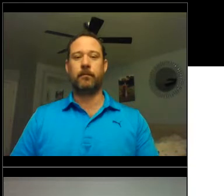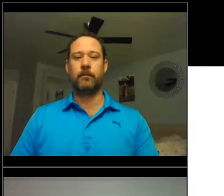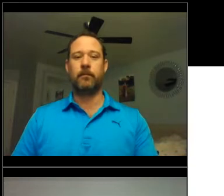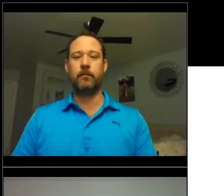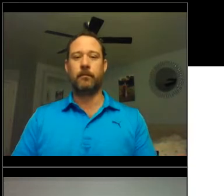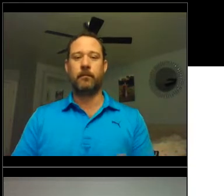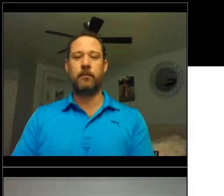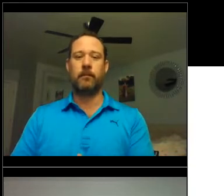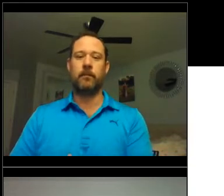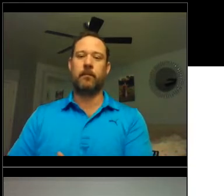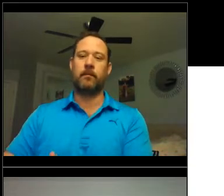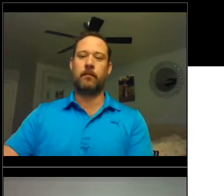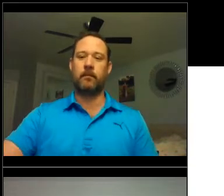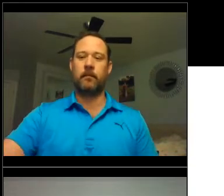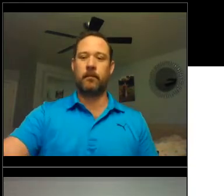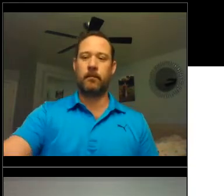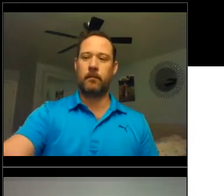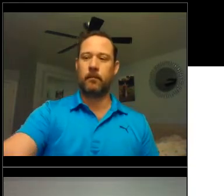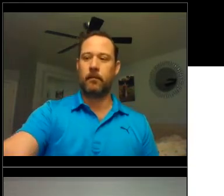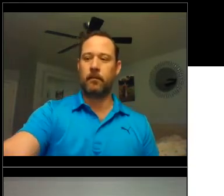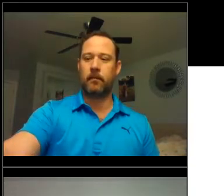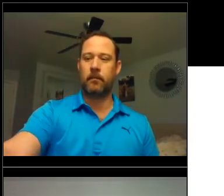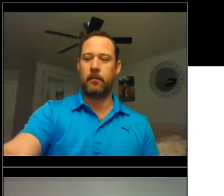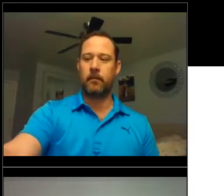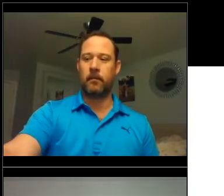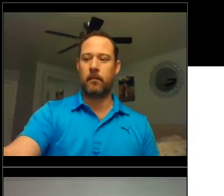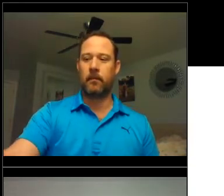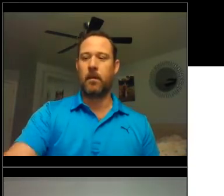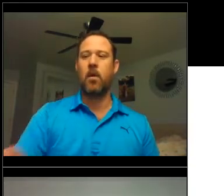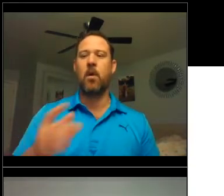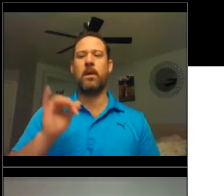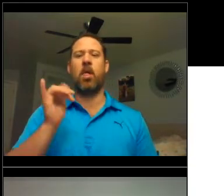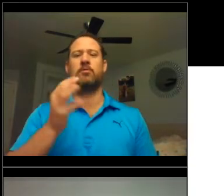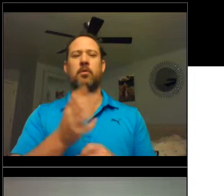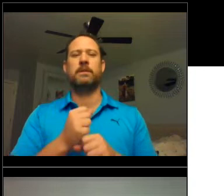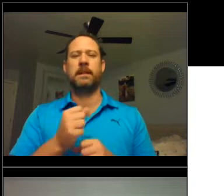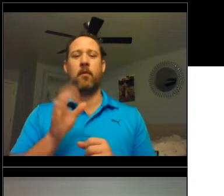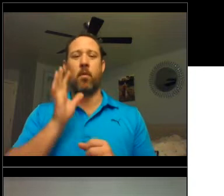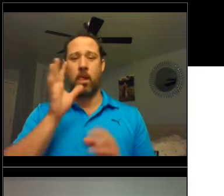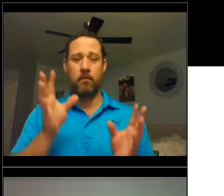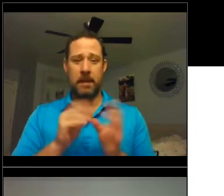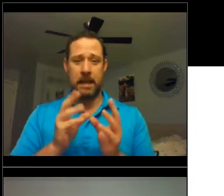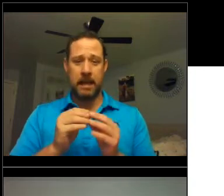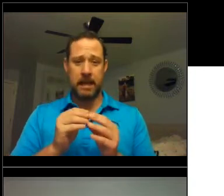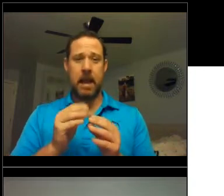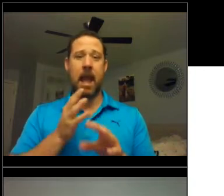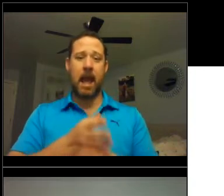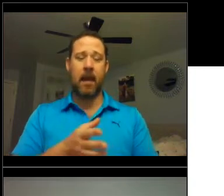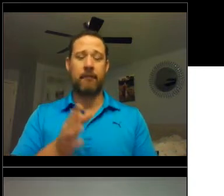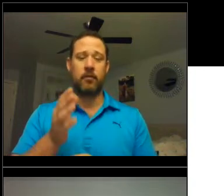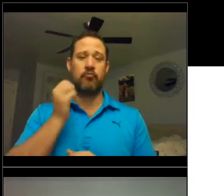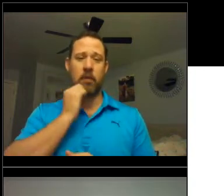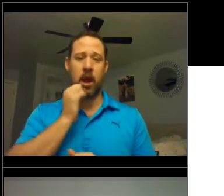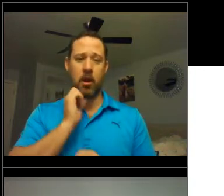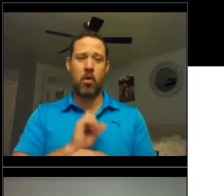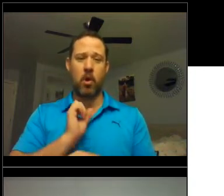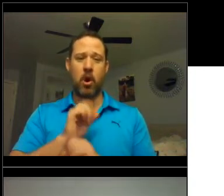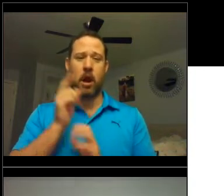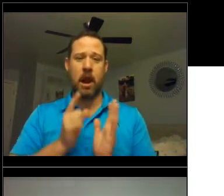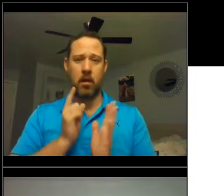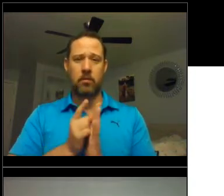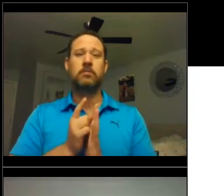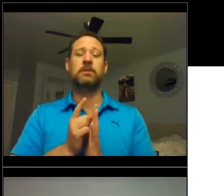We also received a question, will the meetings take place after regular work hours? So since this work